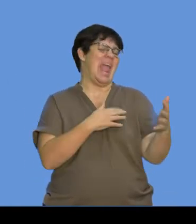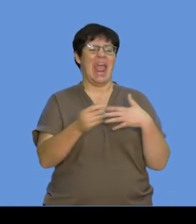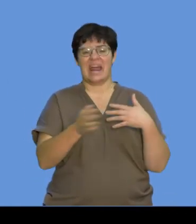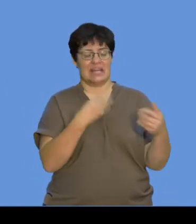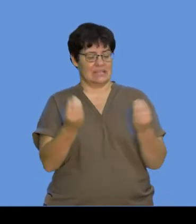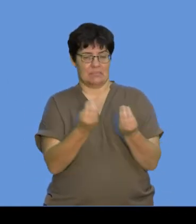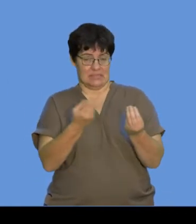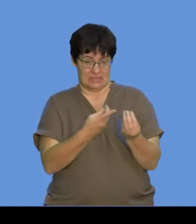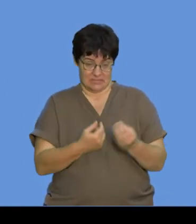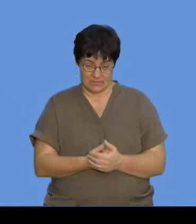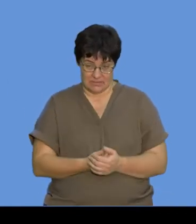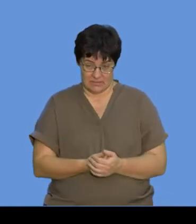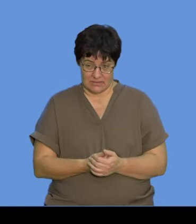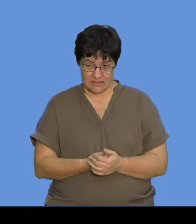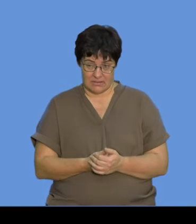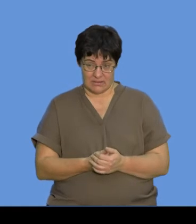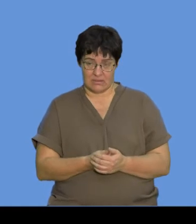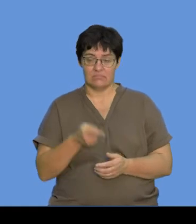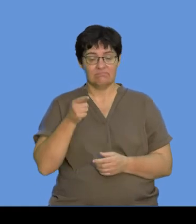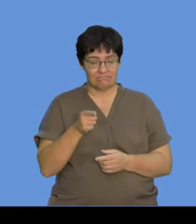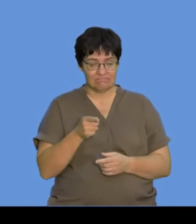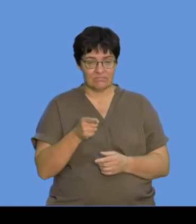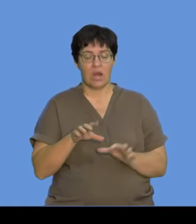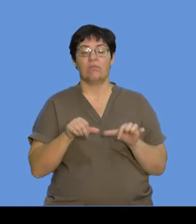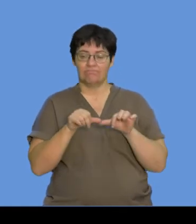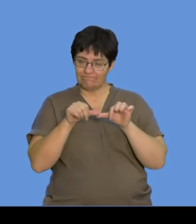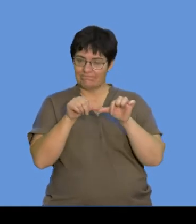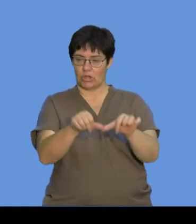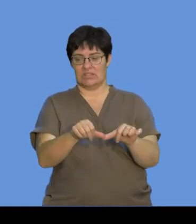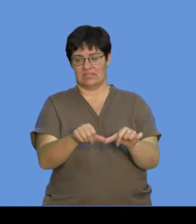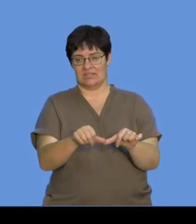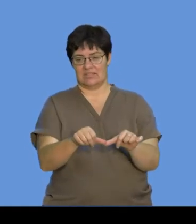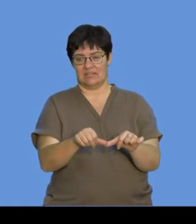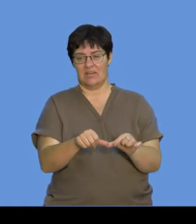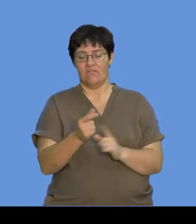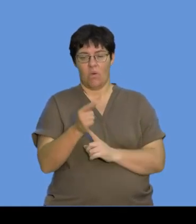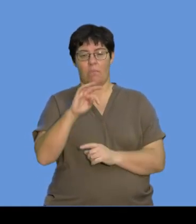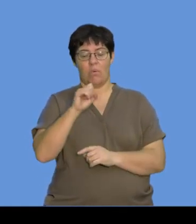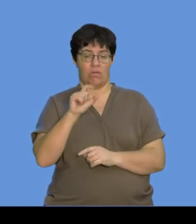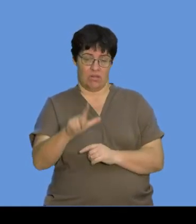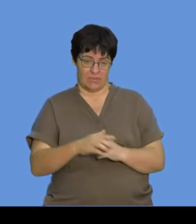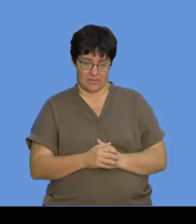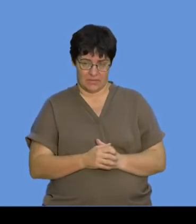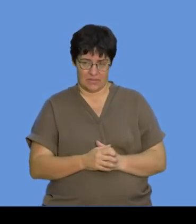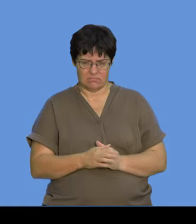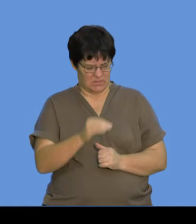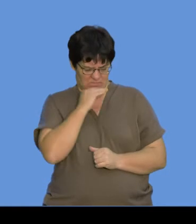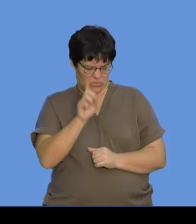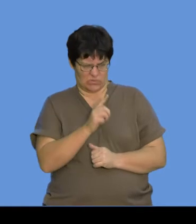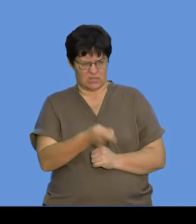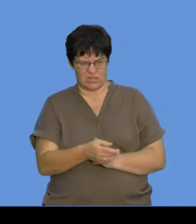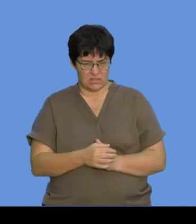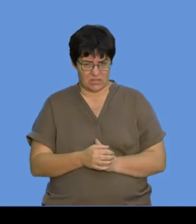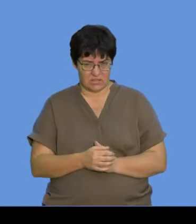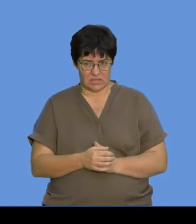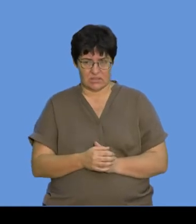any substance. That's our emphasis. So this is our constant in as far as the mole is concerned. What